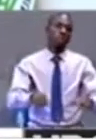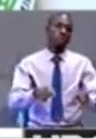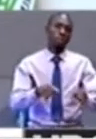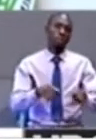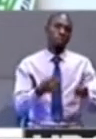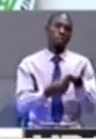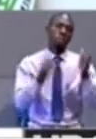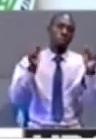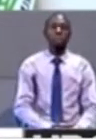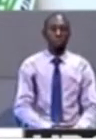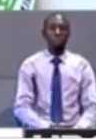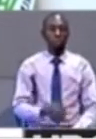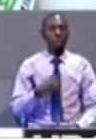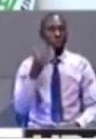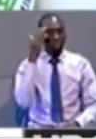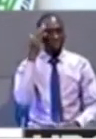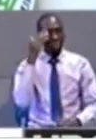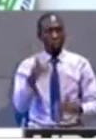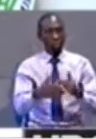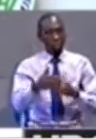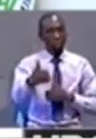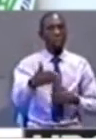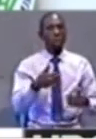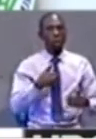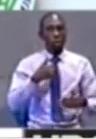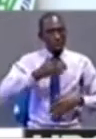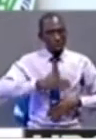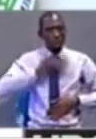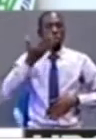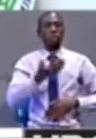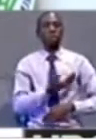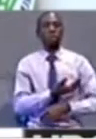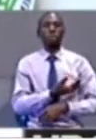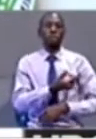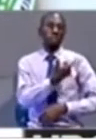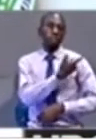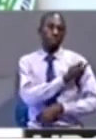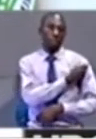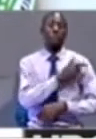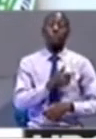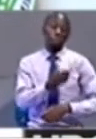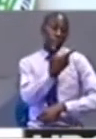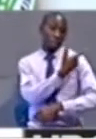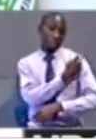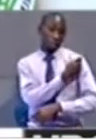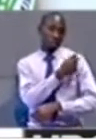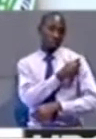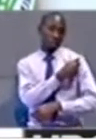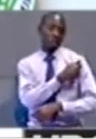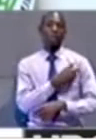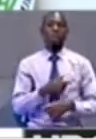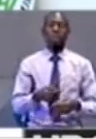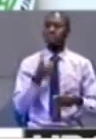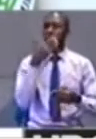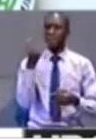we should be self-sufficient, shall make our own vaccine, and our vaccine will be better than some of these